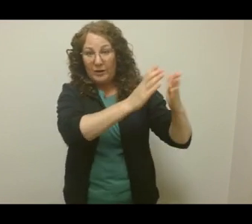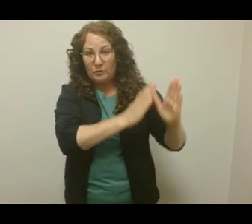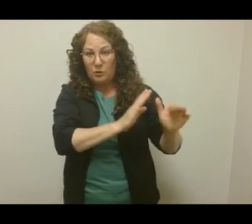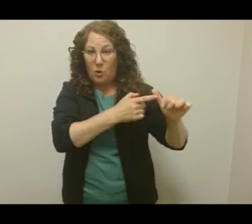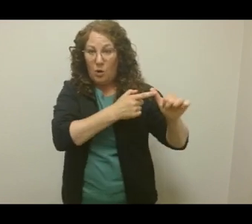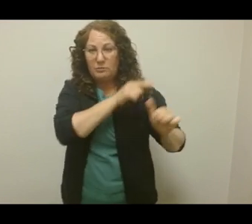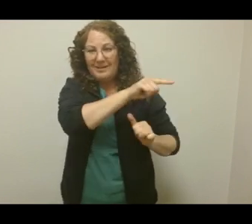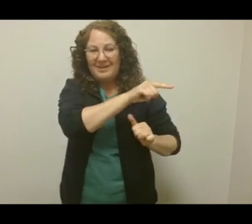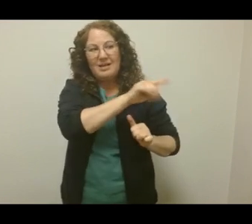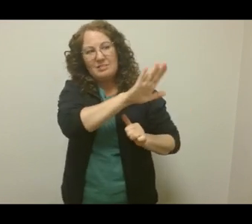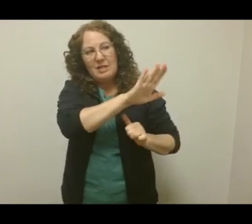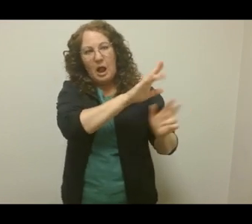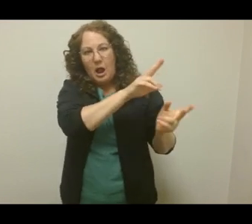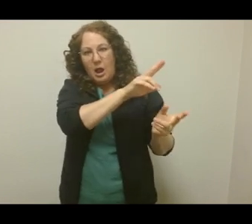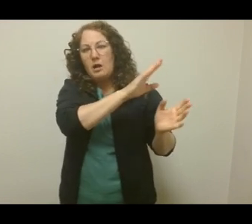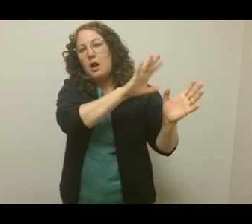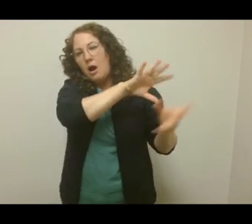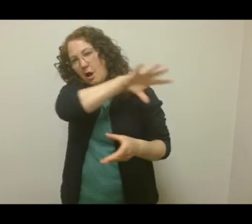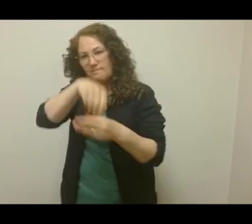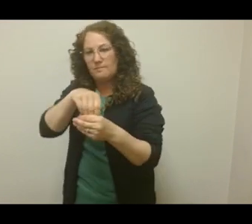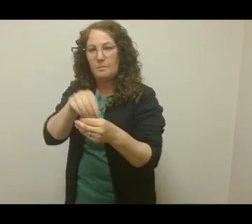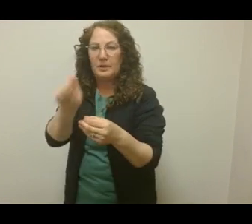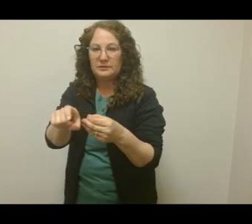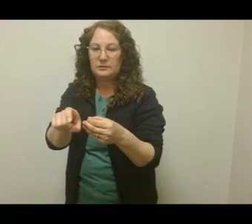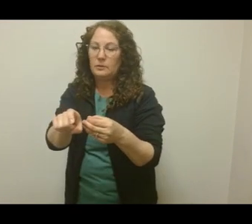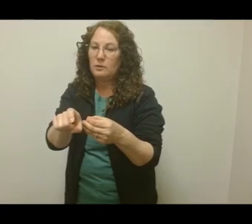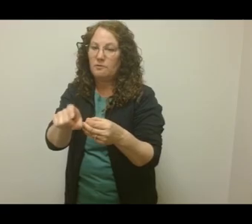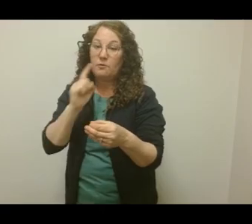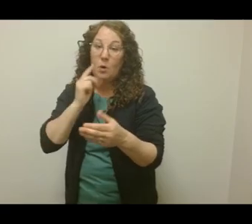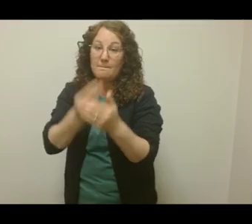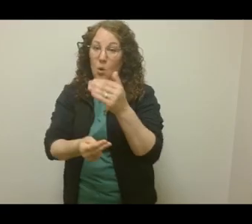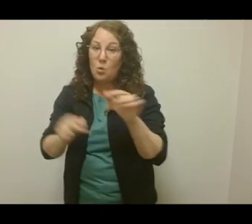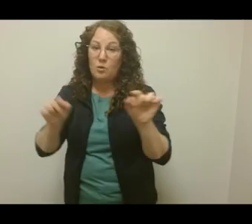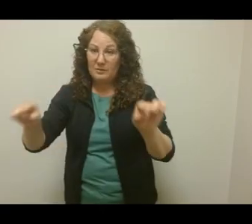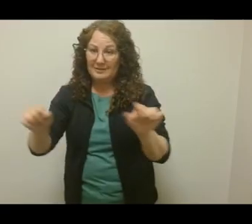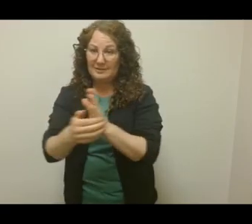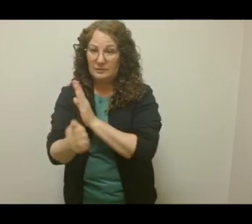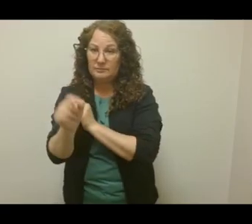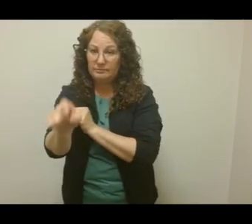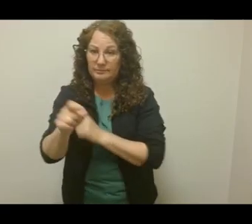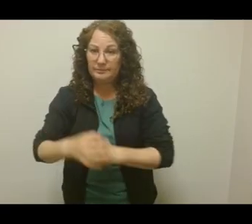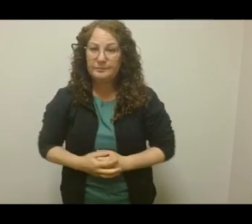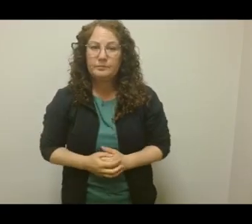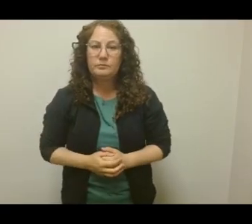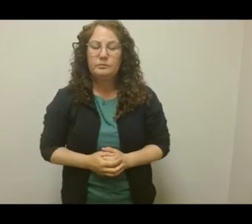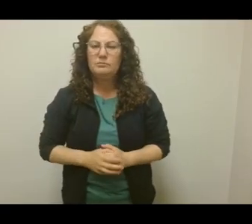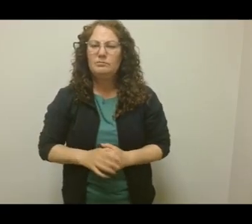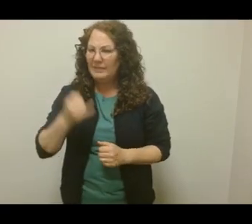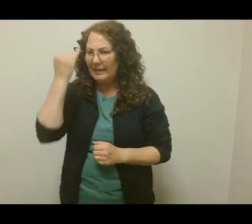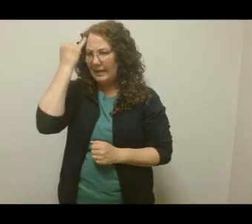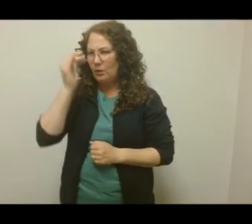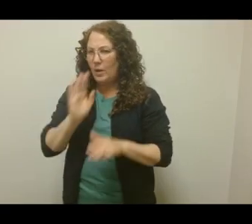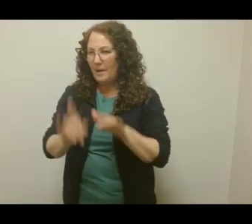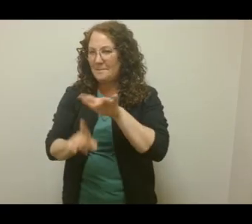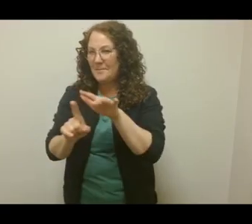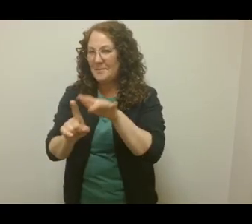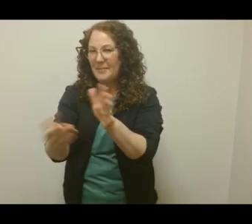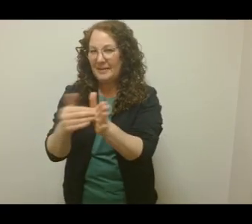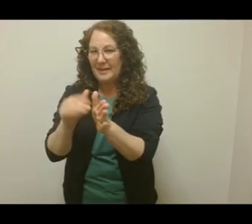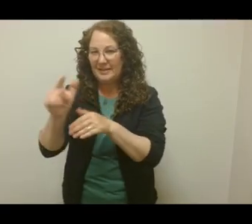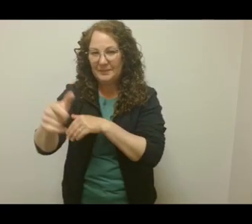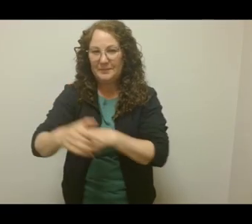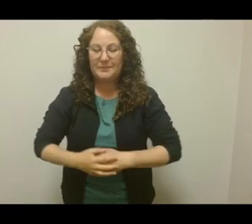text. That's something that's very important for both of these ideas or both of these skills. And this idea will come up again a little bit later.